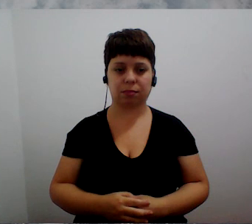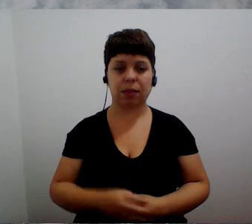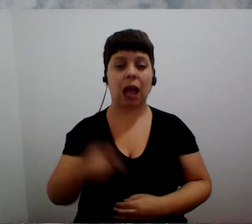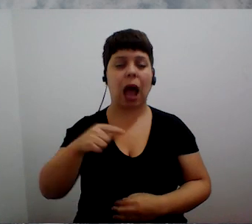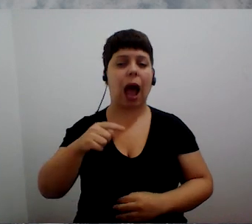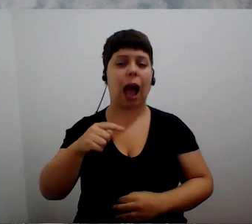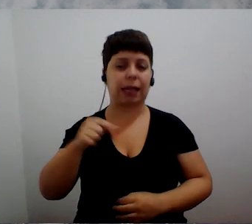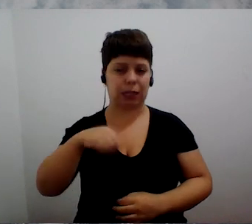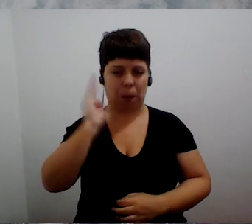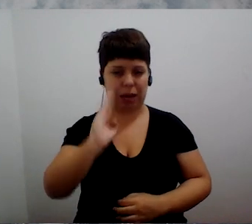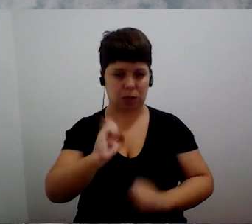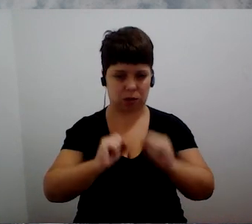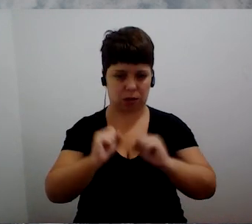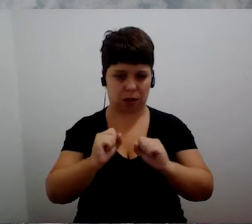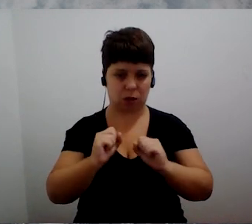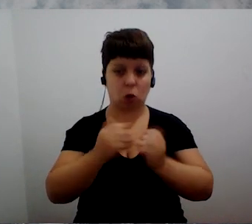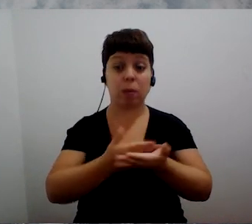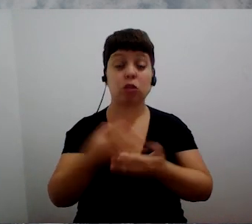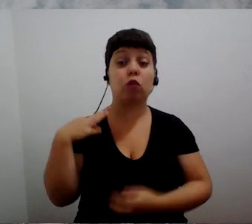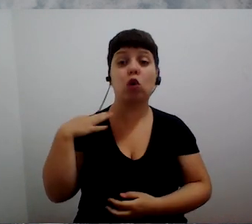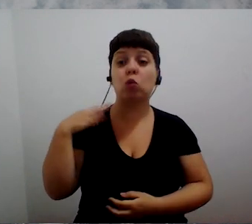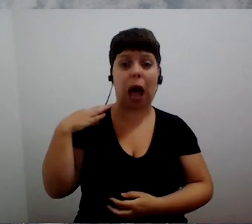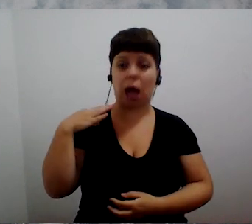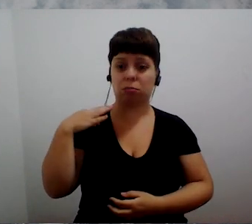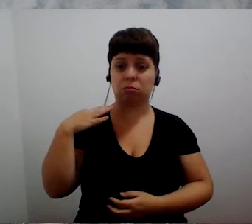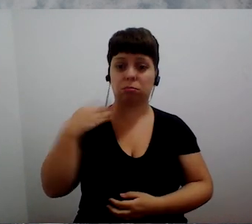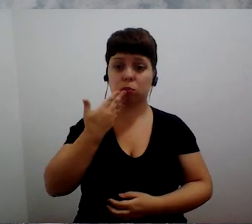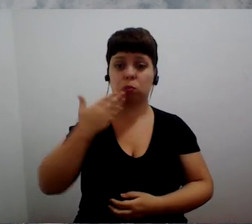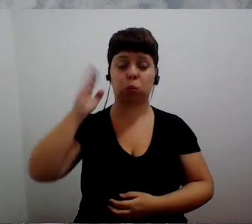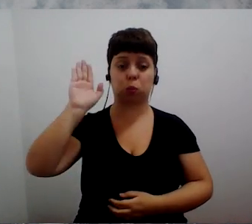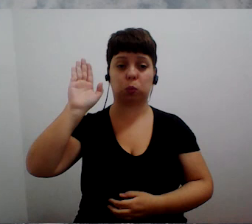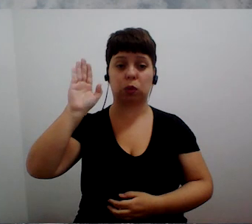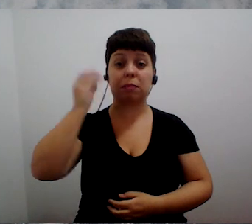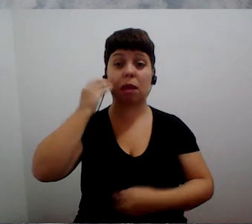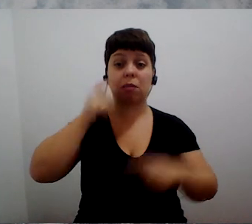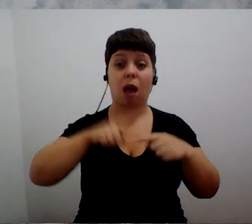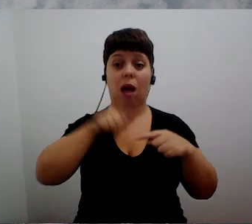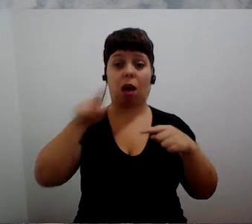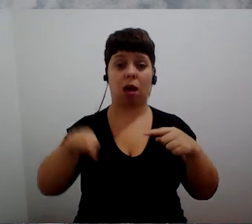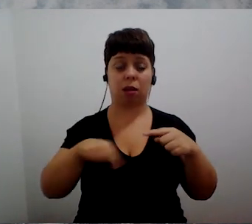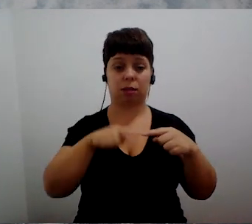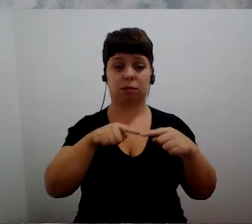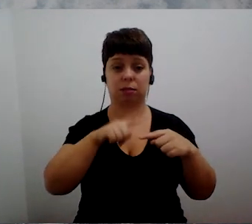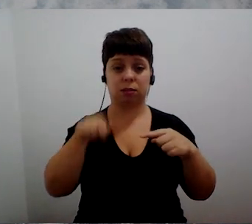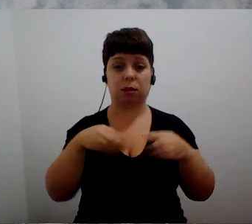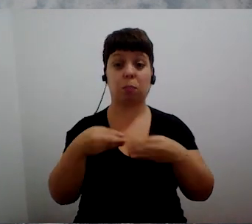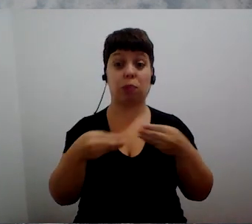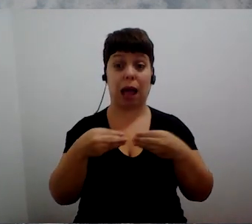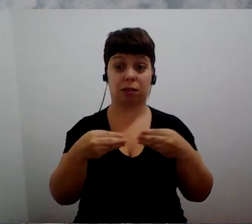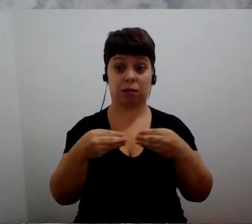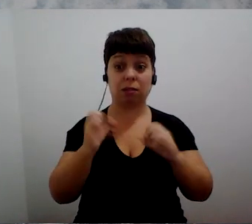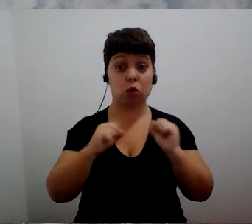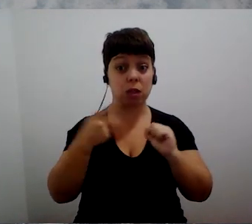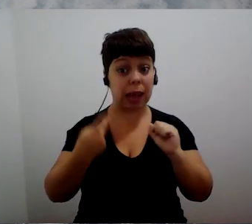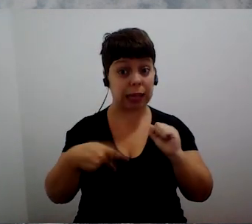2-3 years ago, the ABIQUIM, the Brazilian chemistry industry, launched a voluntary commitment to achieve